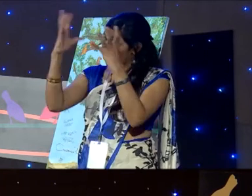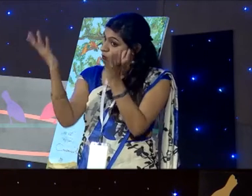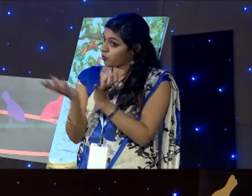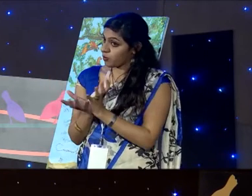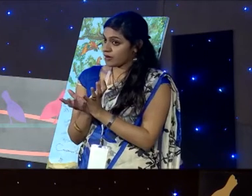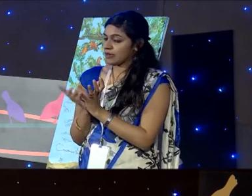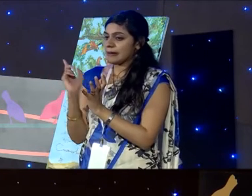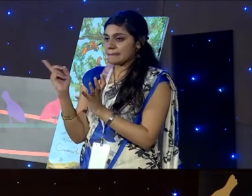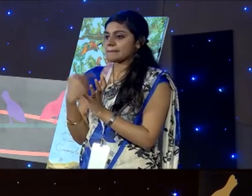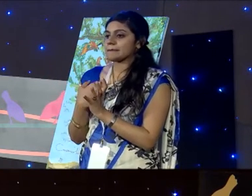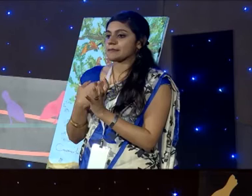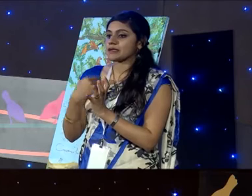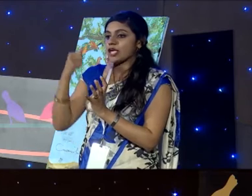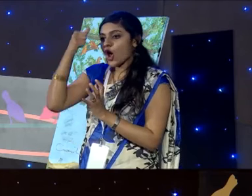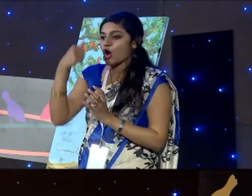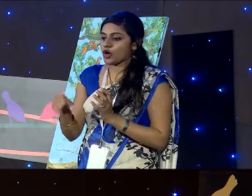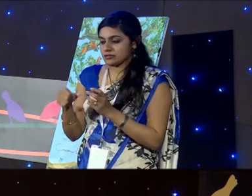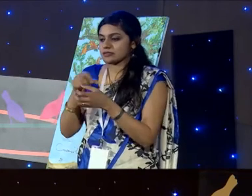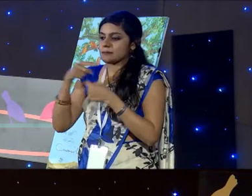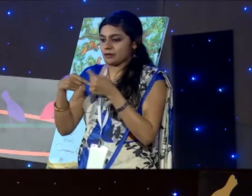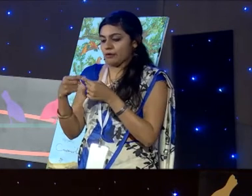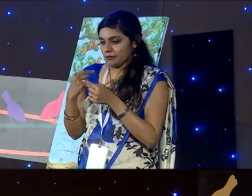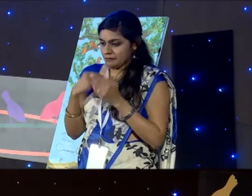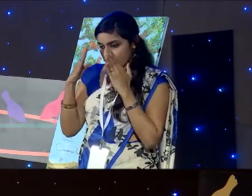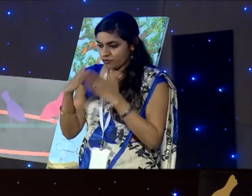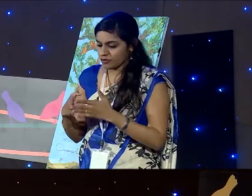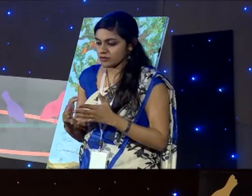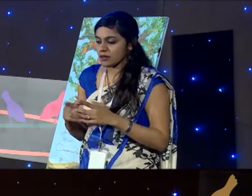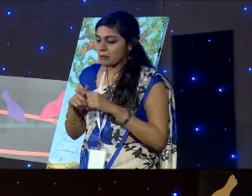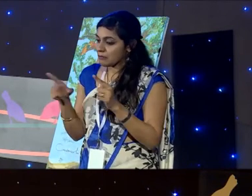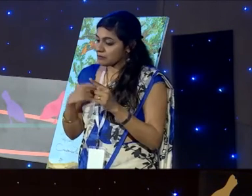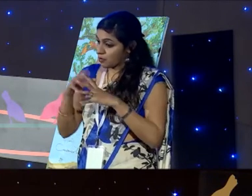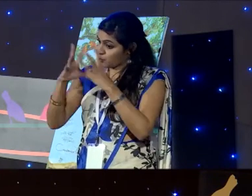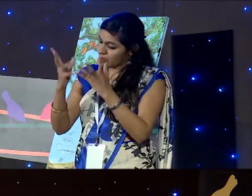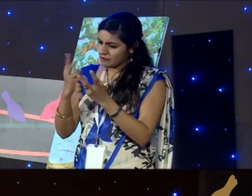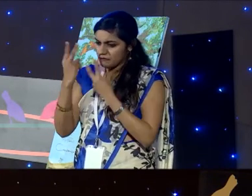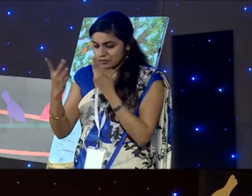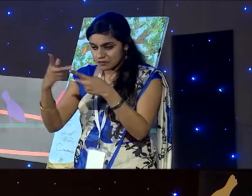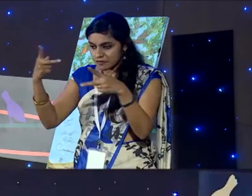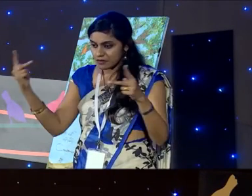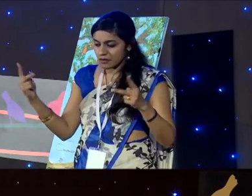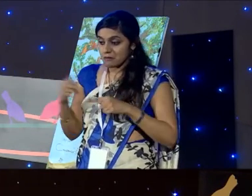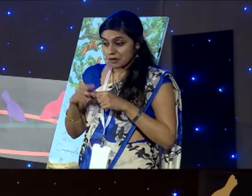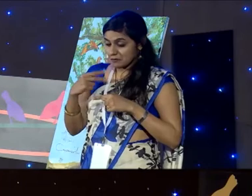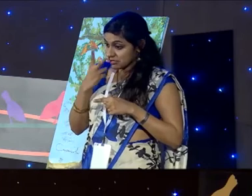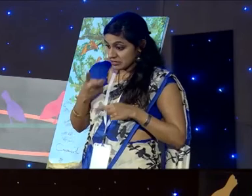autism, but in related disabilities. And here in India, I think you are leading the way with this